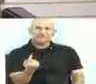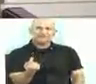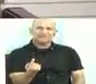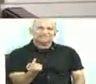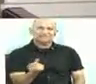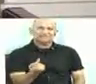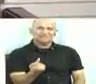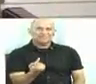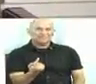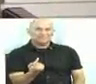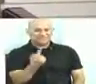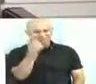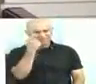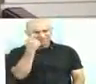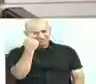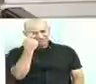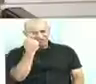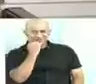faultless to stand